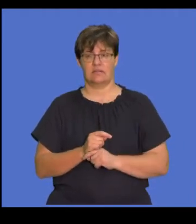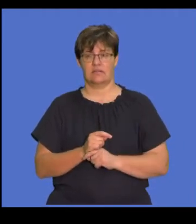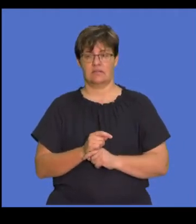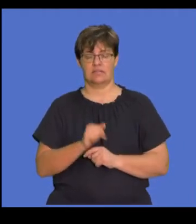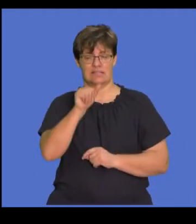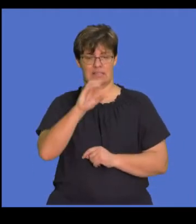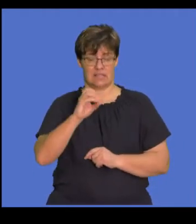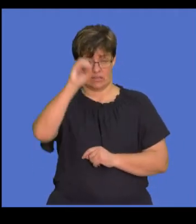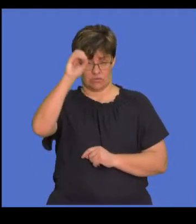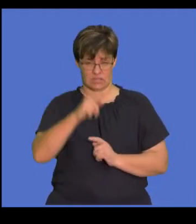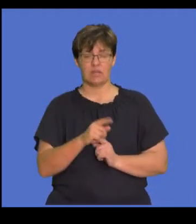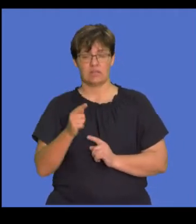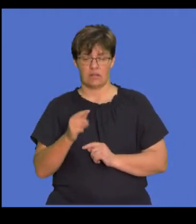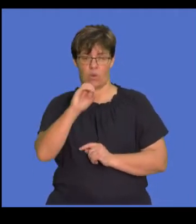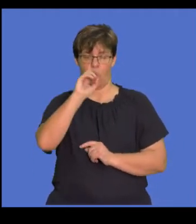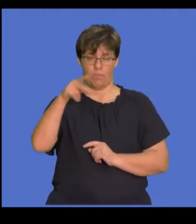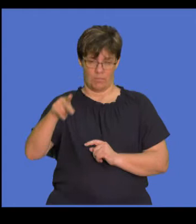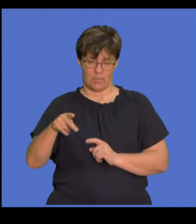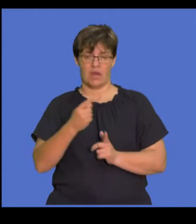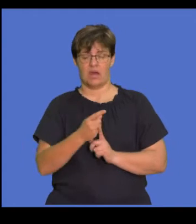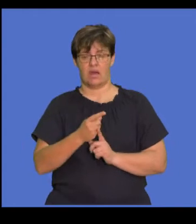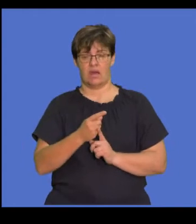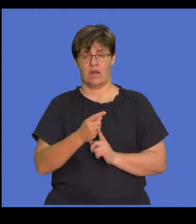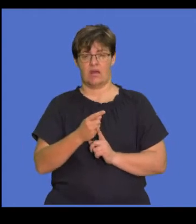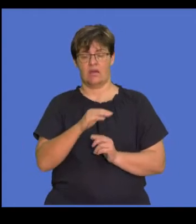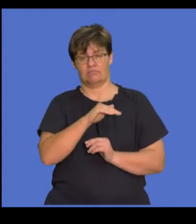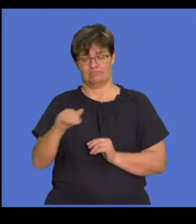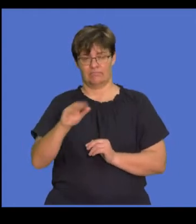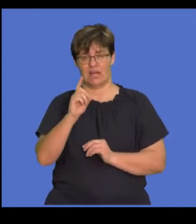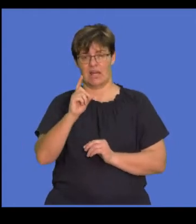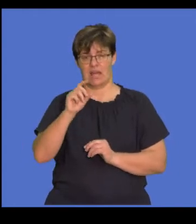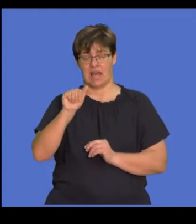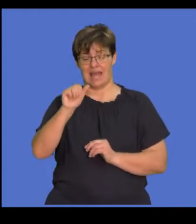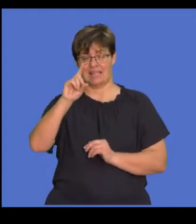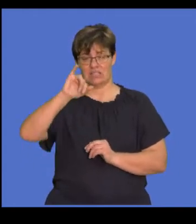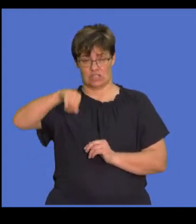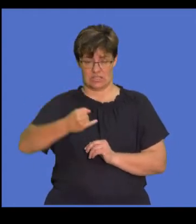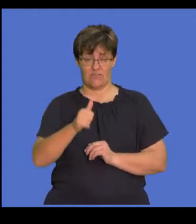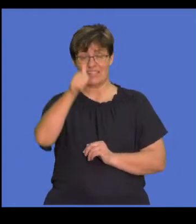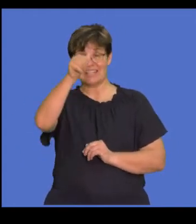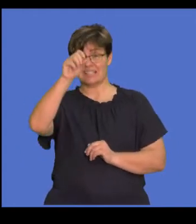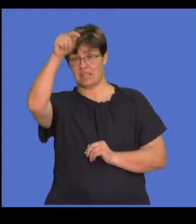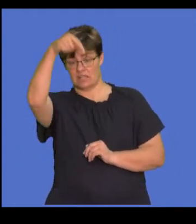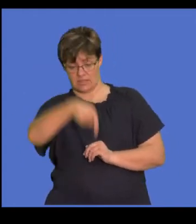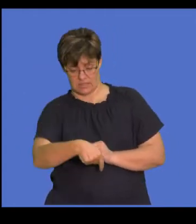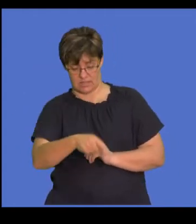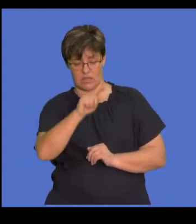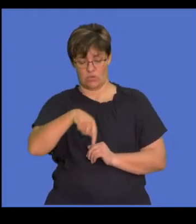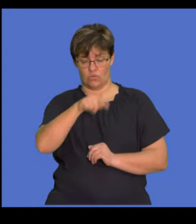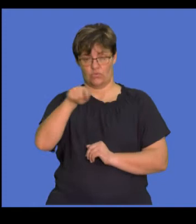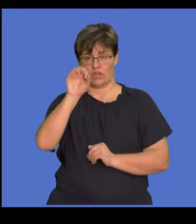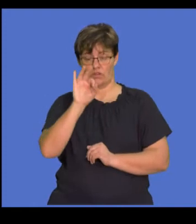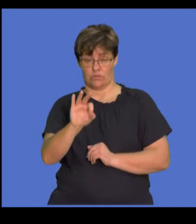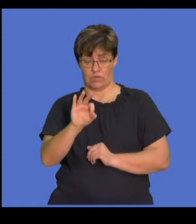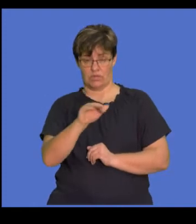by tan of 60, which is also opposite over adjacent. Opposite of 60